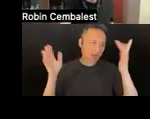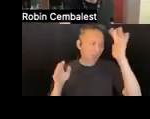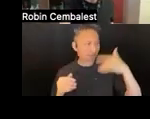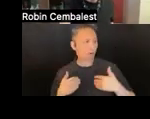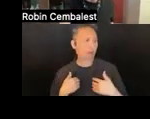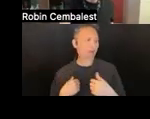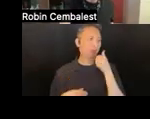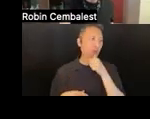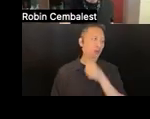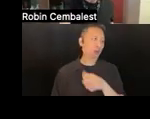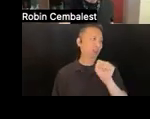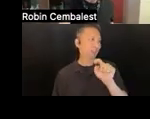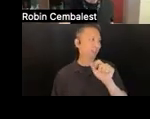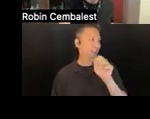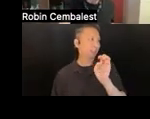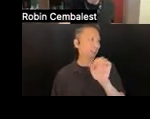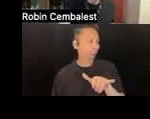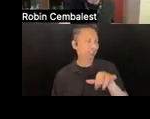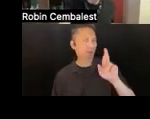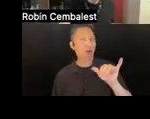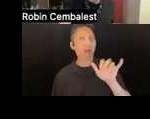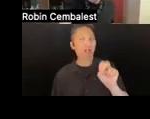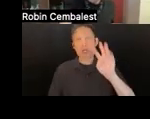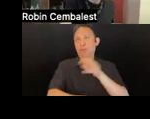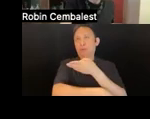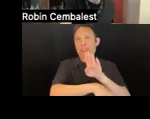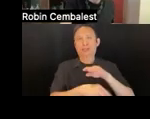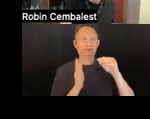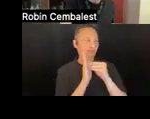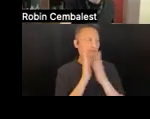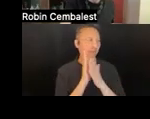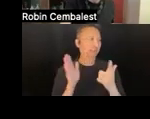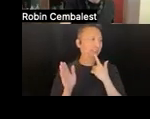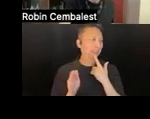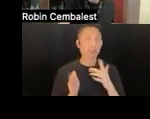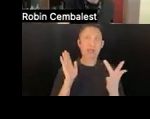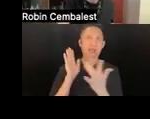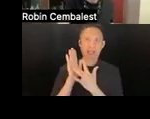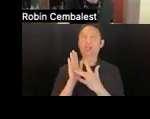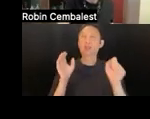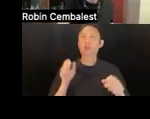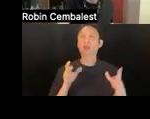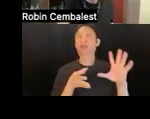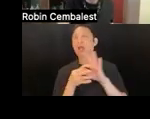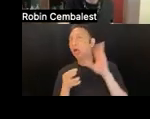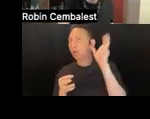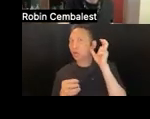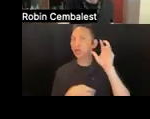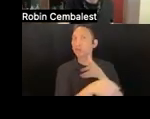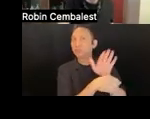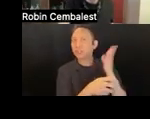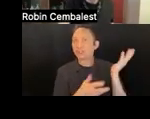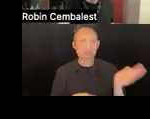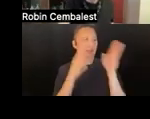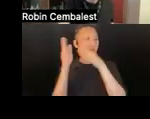Ryan, and we have the link to where you can listen to the single. Here we have Elizabeth